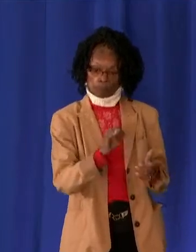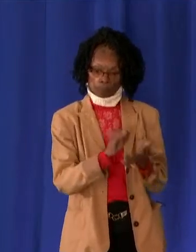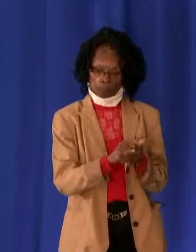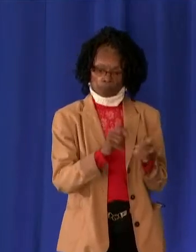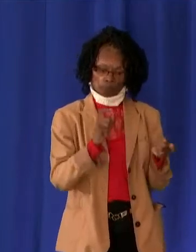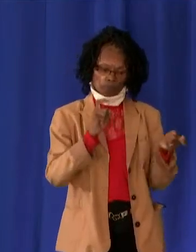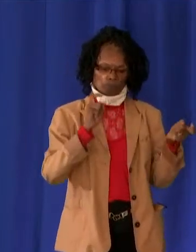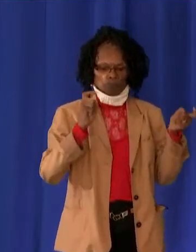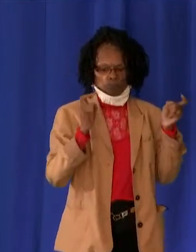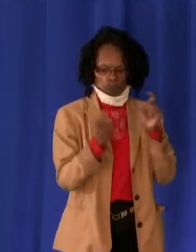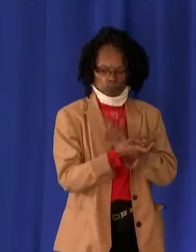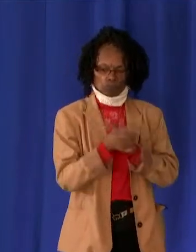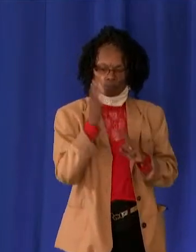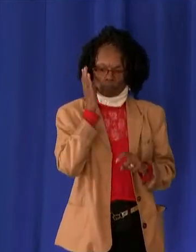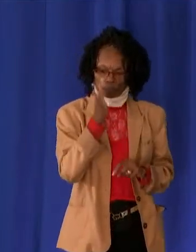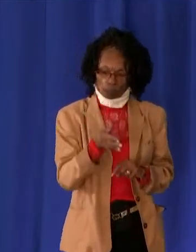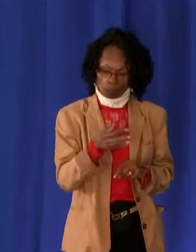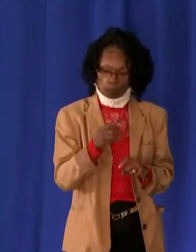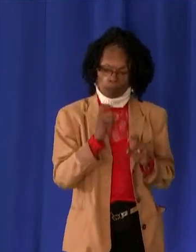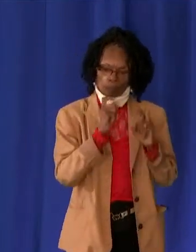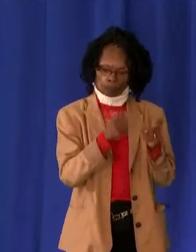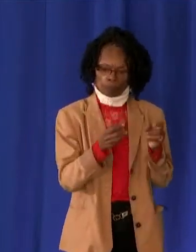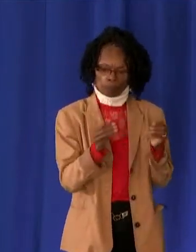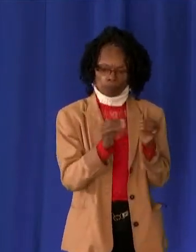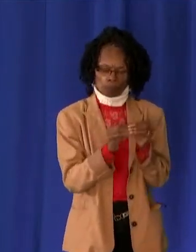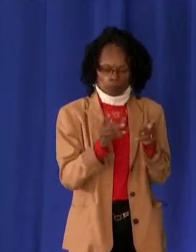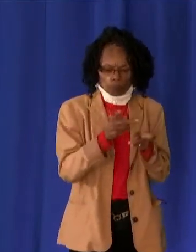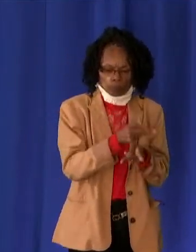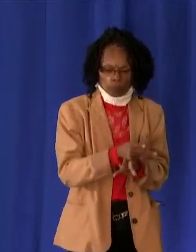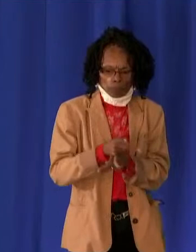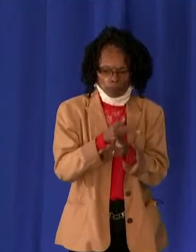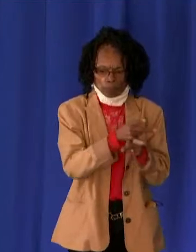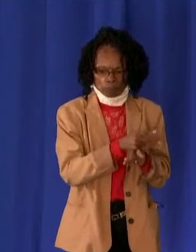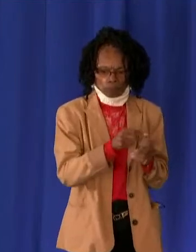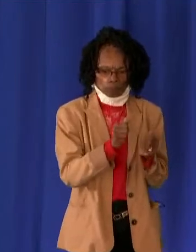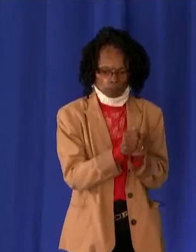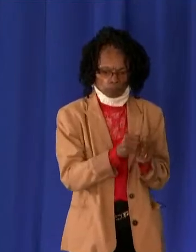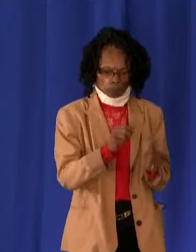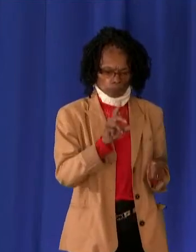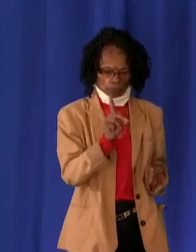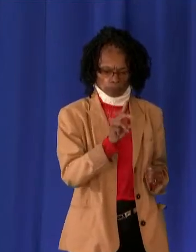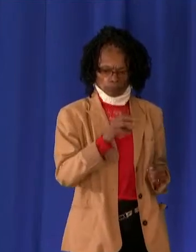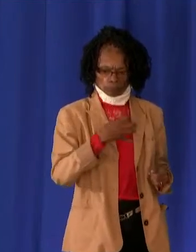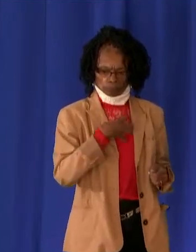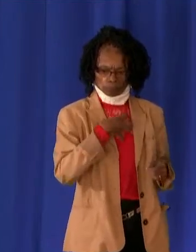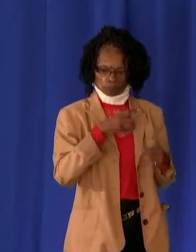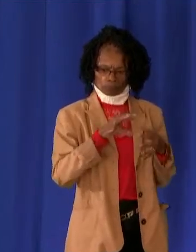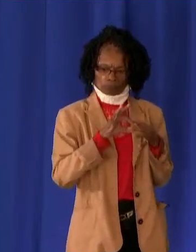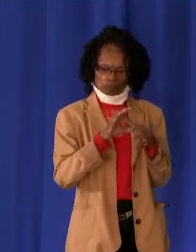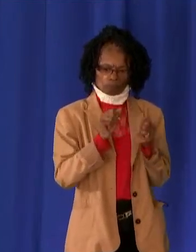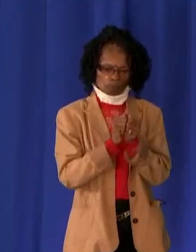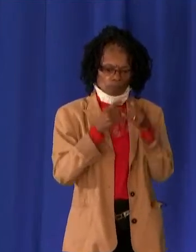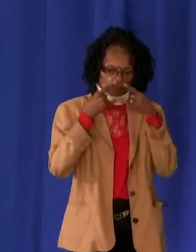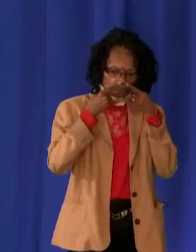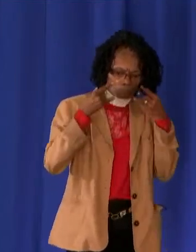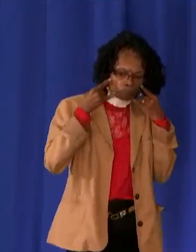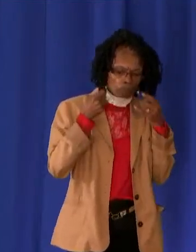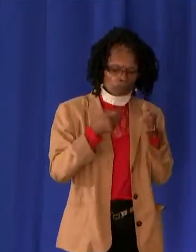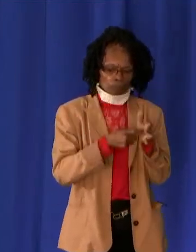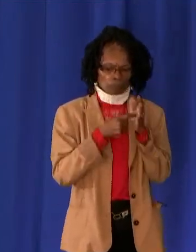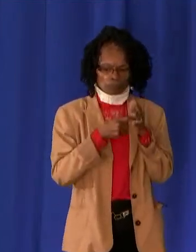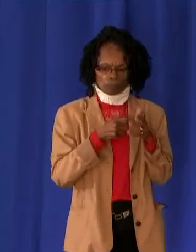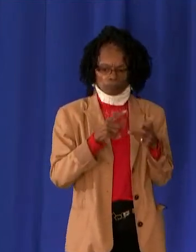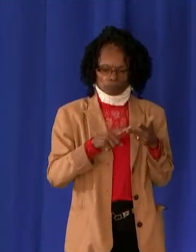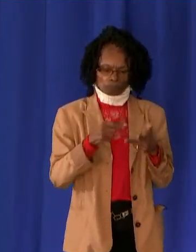were going to change around here. They're, I guess, going to give you a lot more oversight. They complained, I guess, to some degree about the mask mandates, about